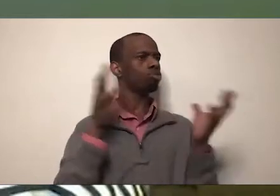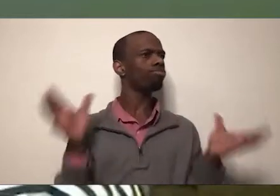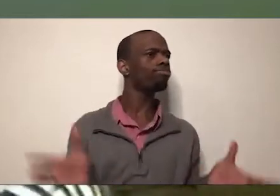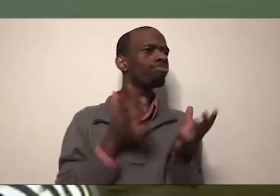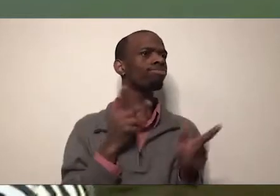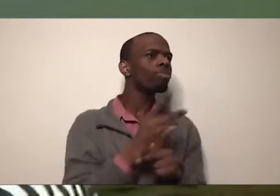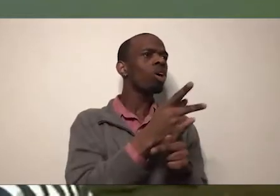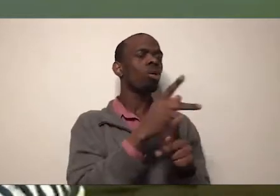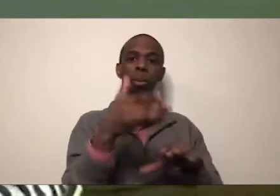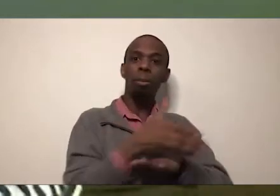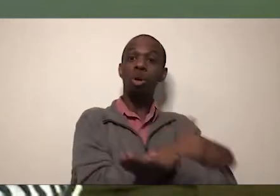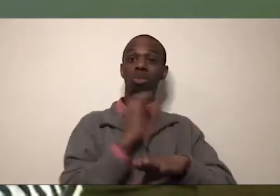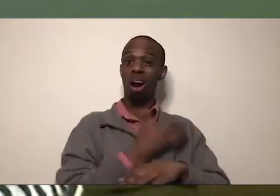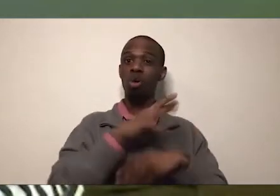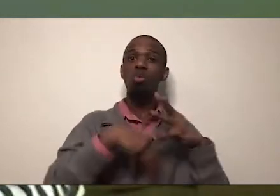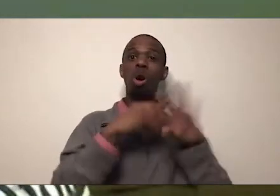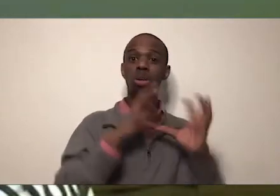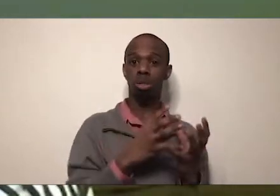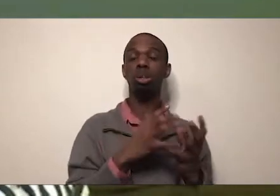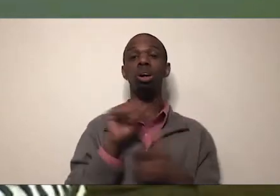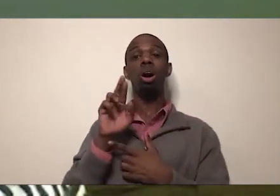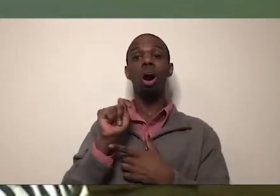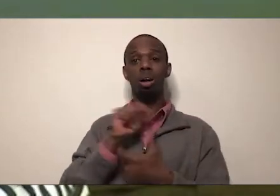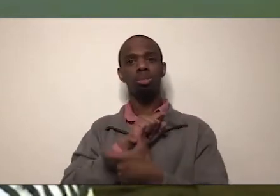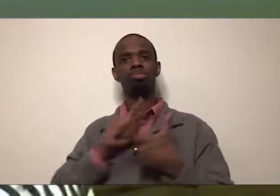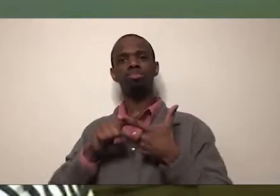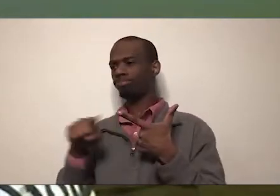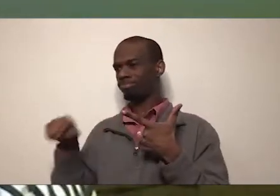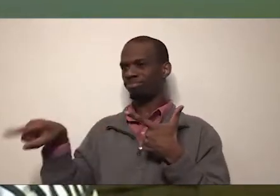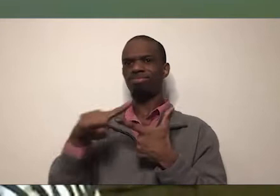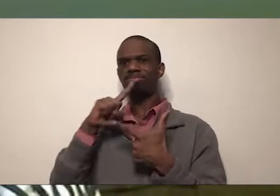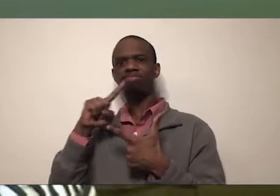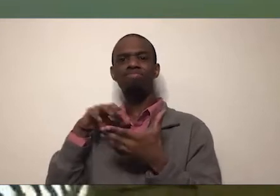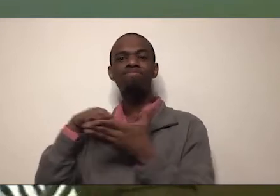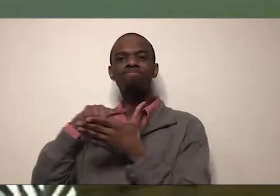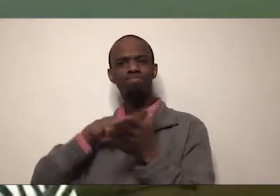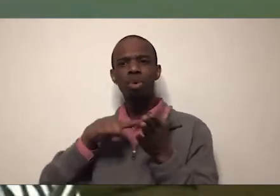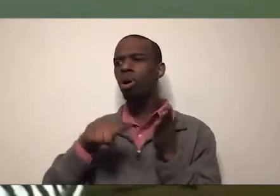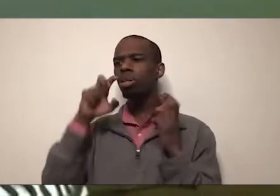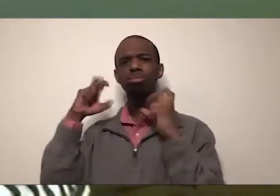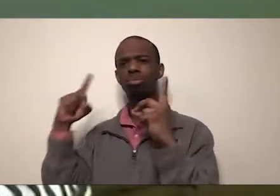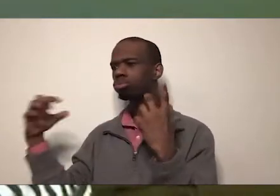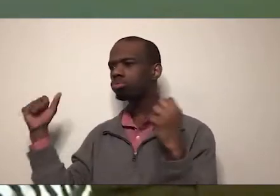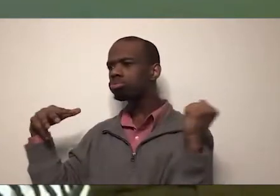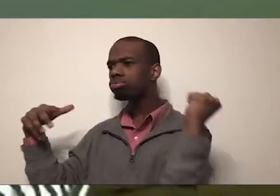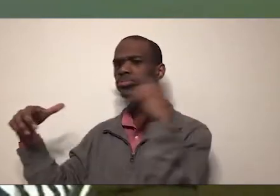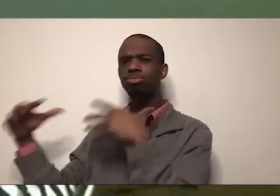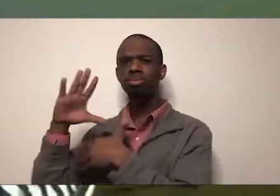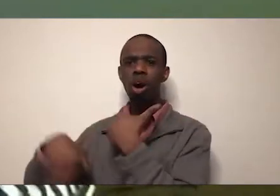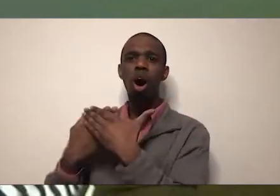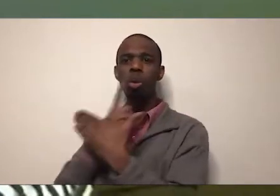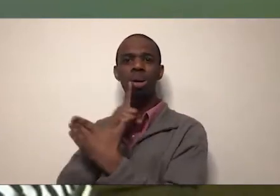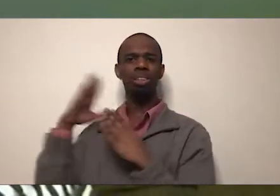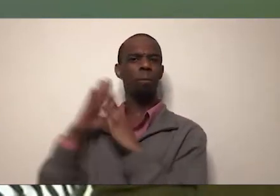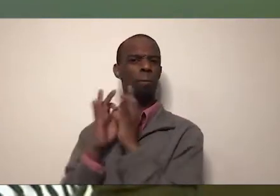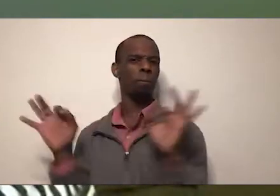indisputably critical to our fight for climate crisis, against the climate crisis. A favorite quote of mine is that there are those who solve the problems of